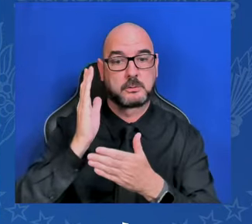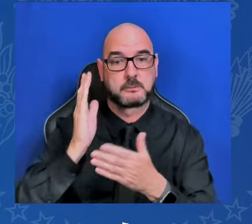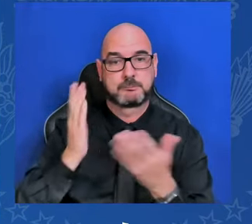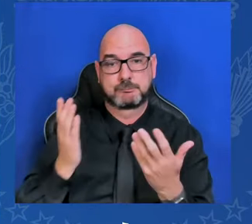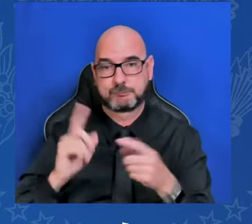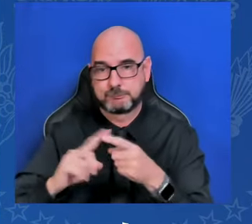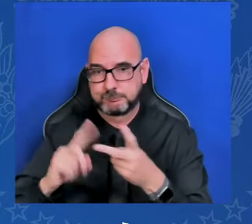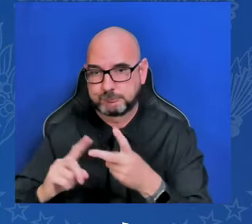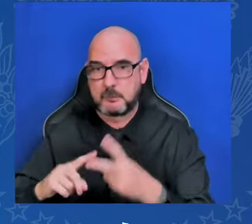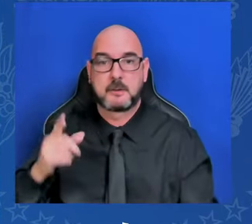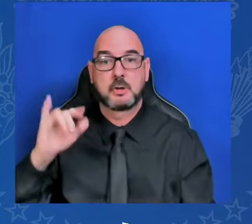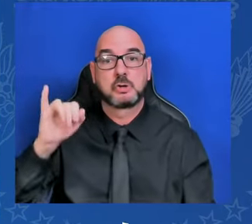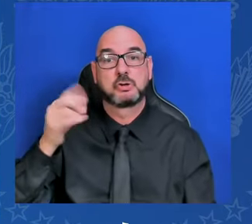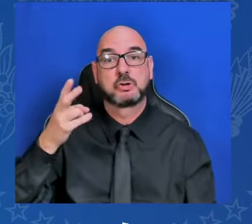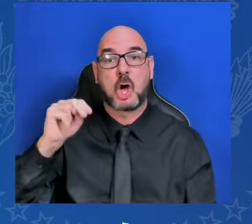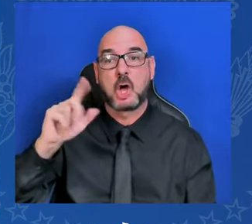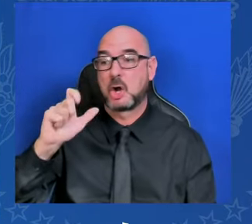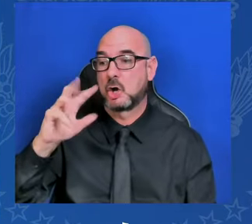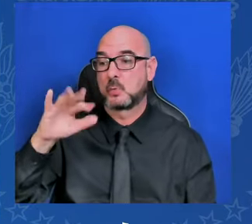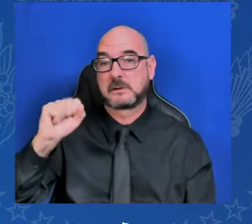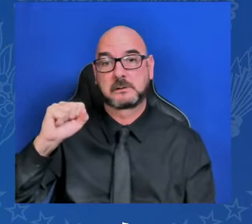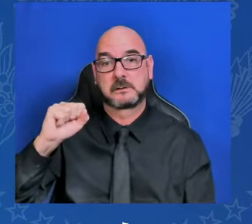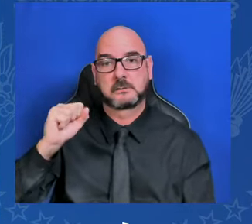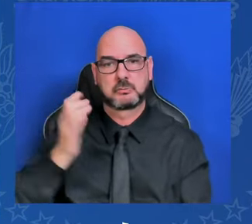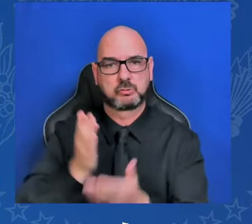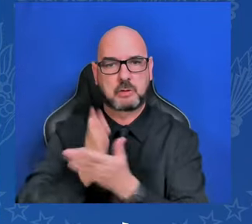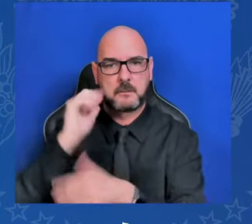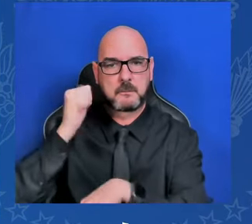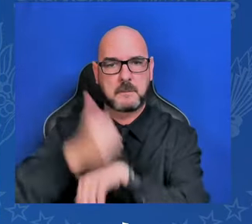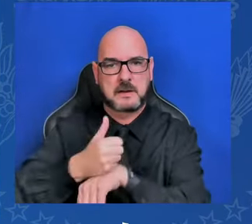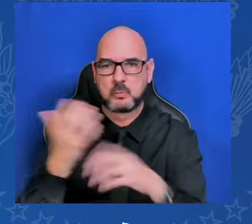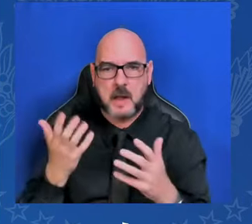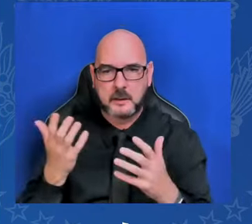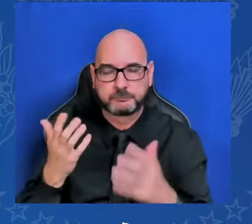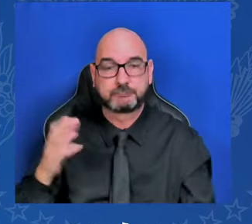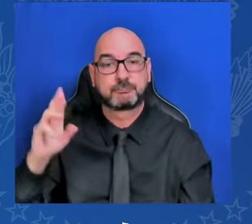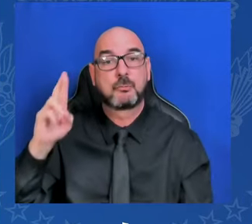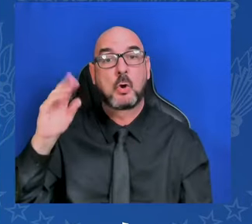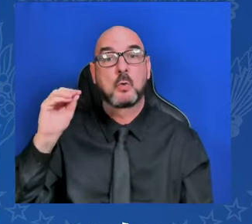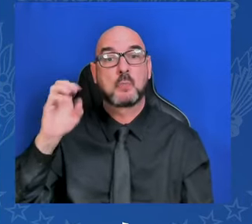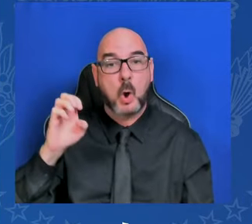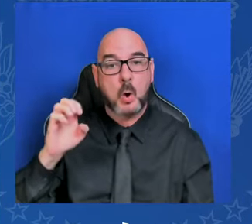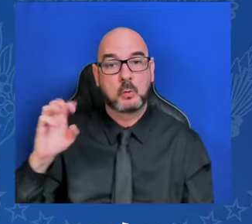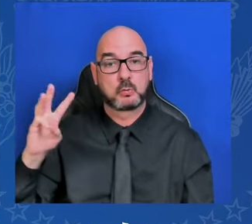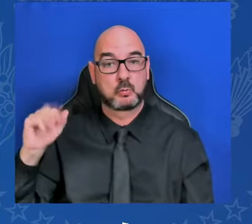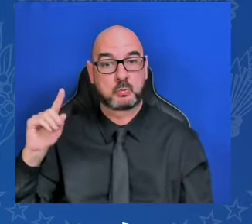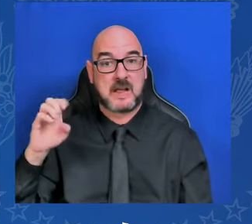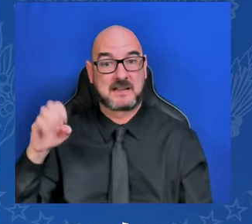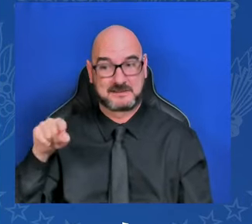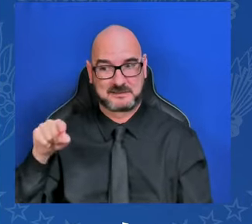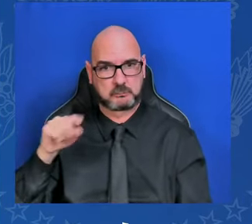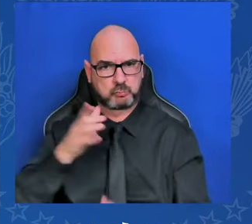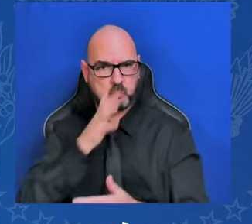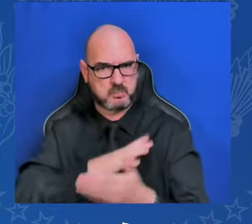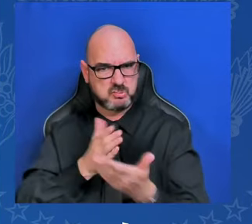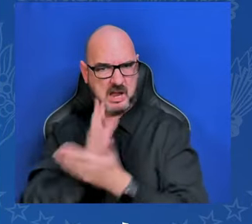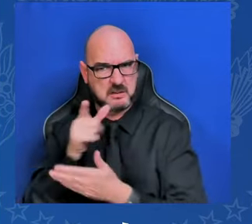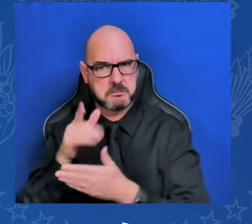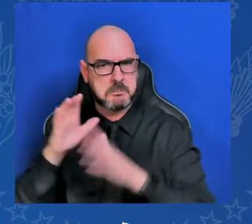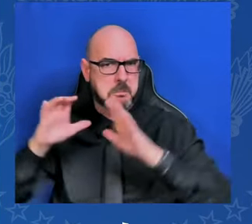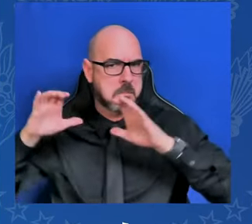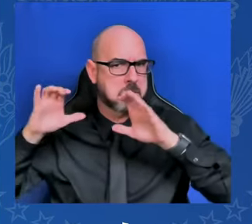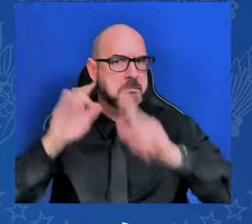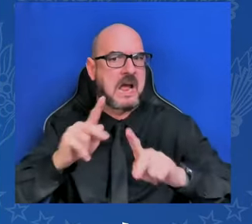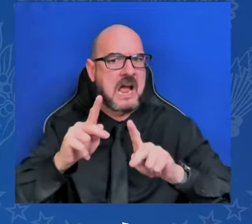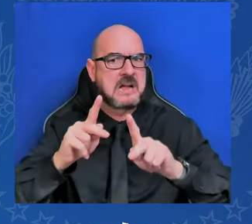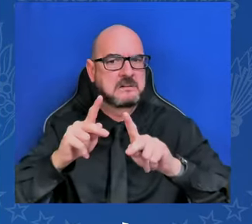And making Roe v. Ward the law of the land. The law of the land. It means